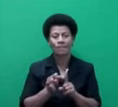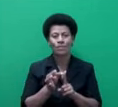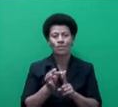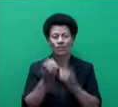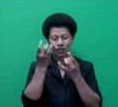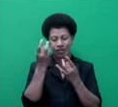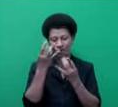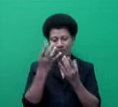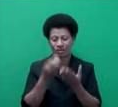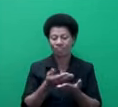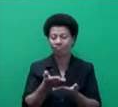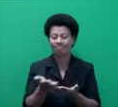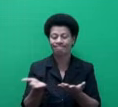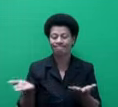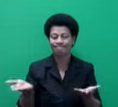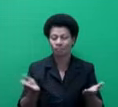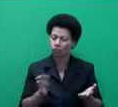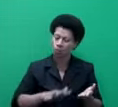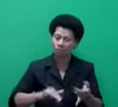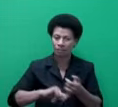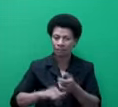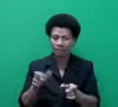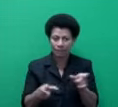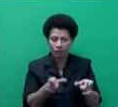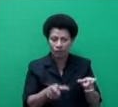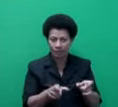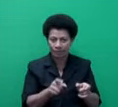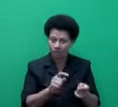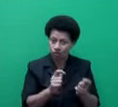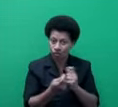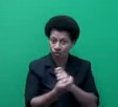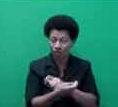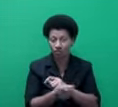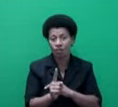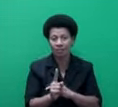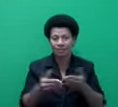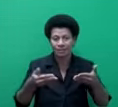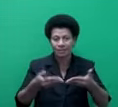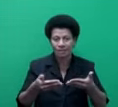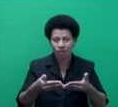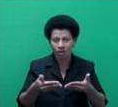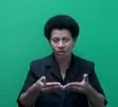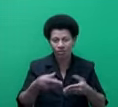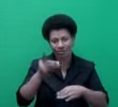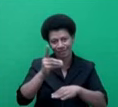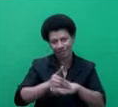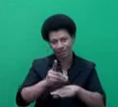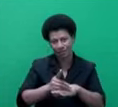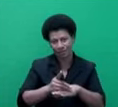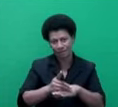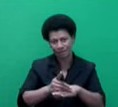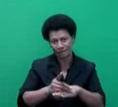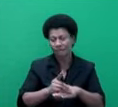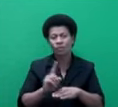dissemination to stakeholders. And the most significant change was the introduction of disability-friendly features